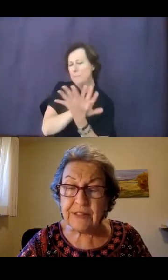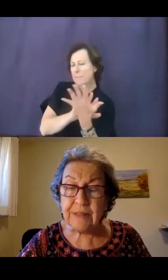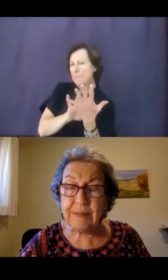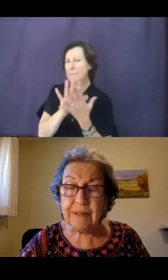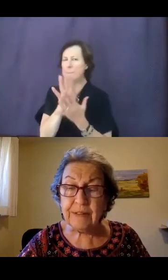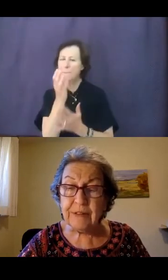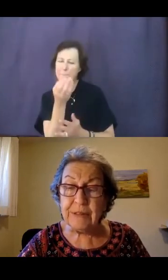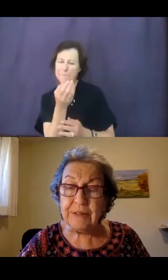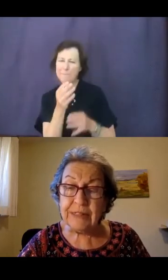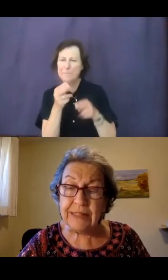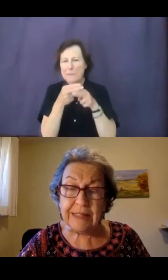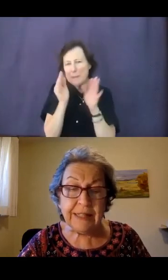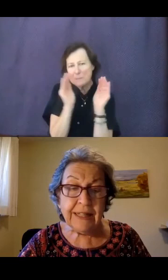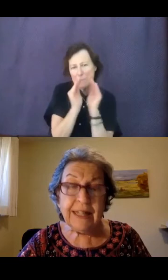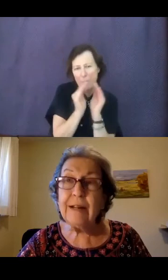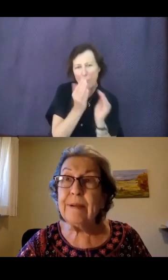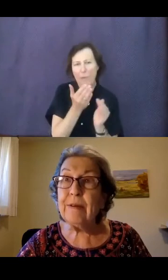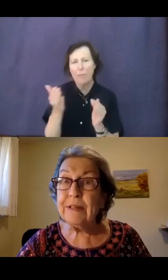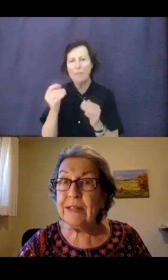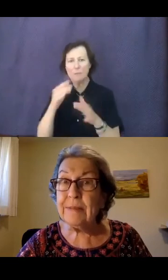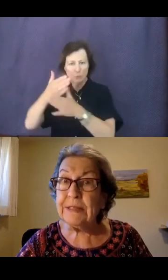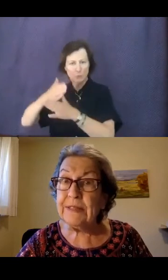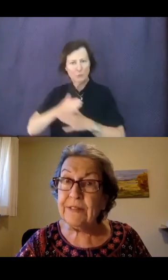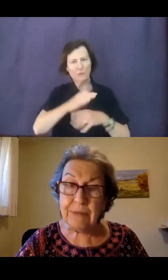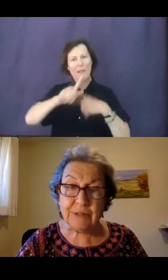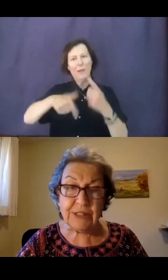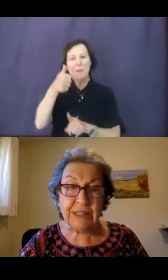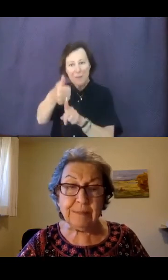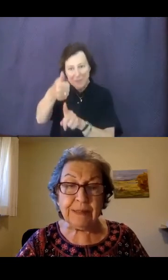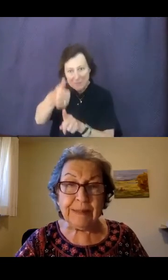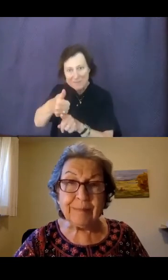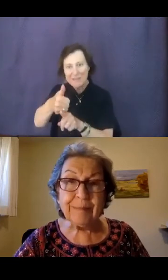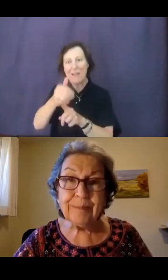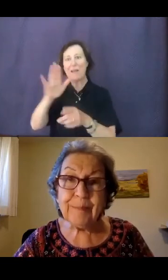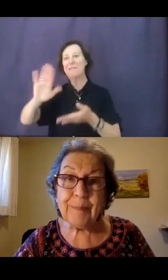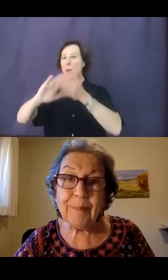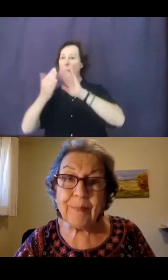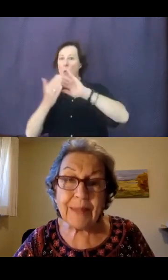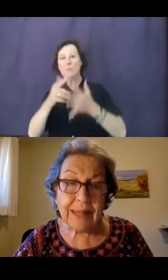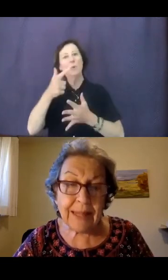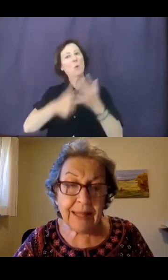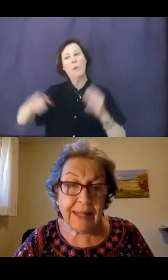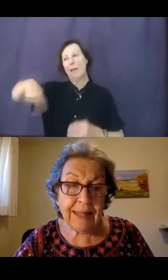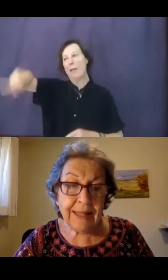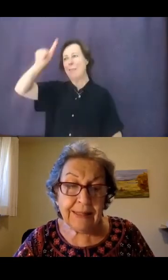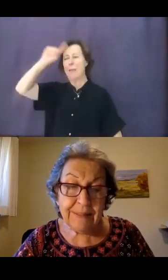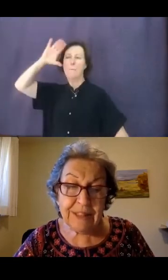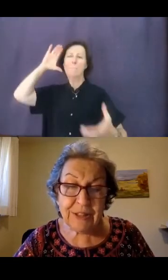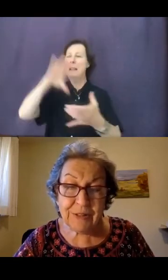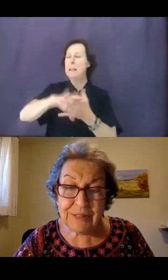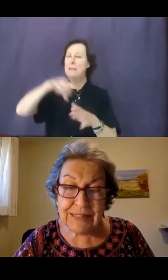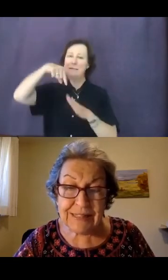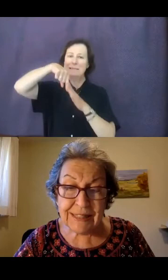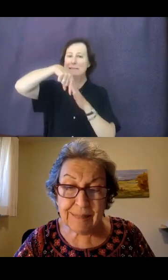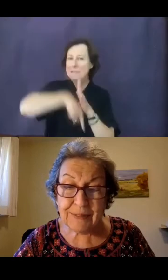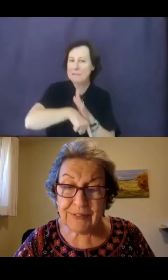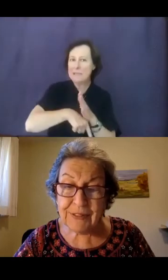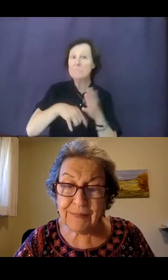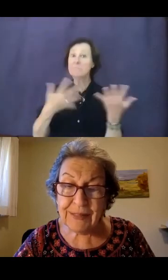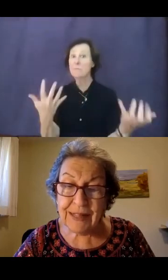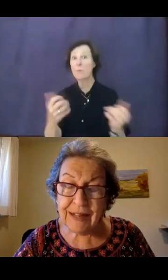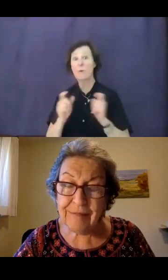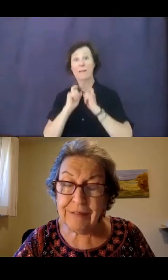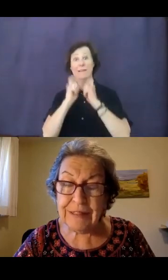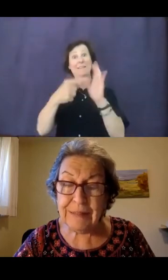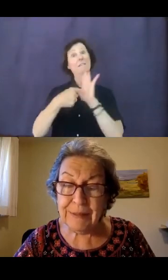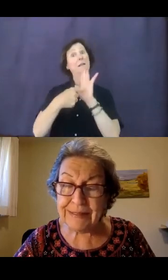themselves, about their community, and about what they believe in most deeply. Let me start with an example of